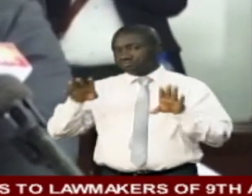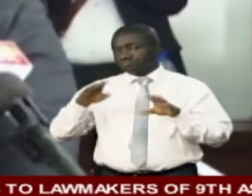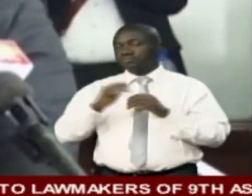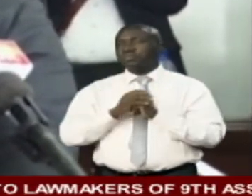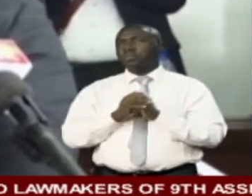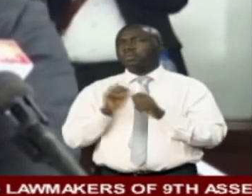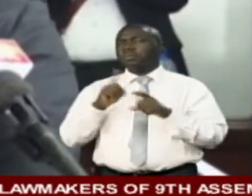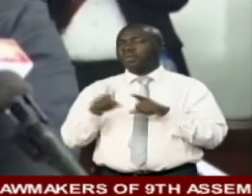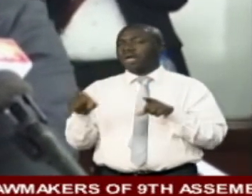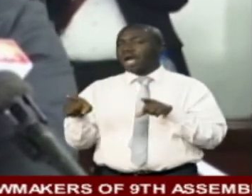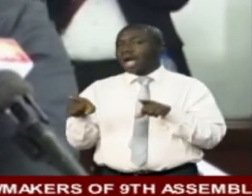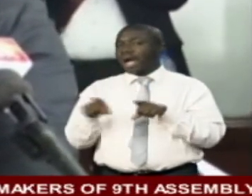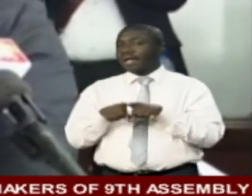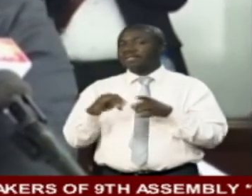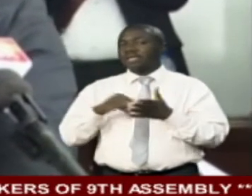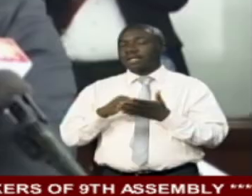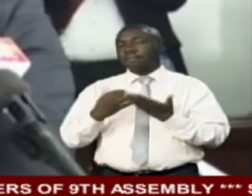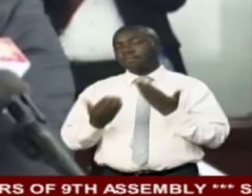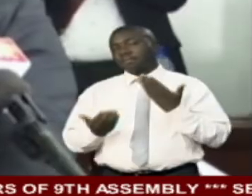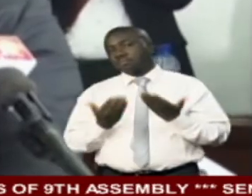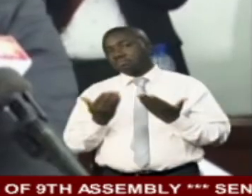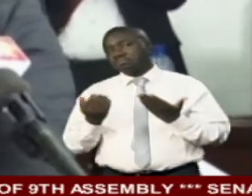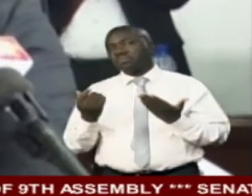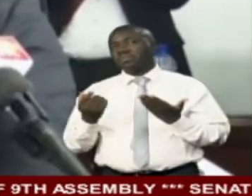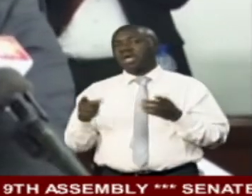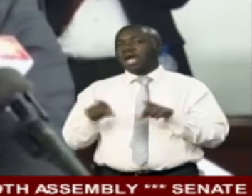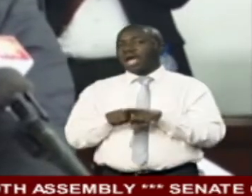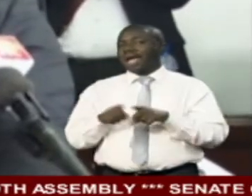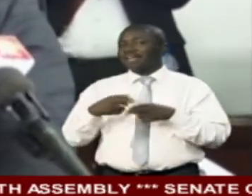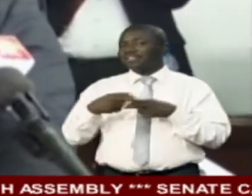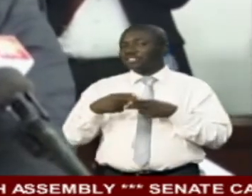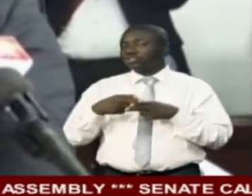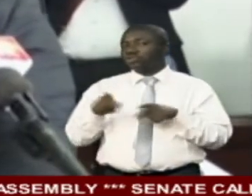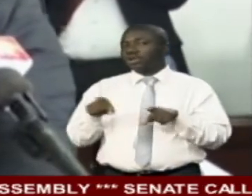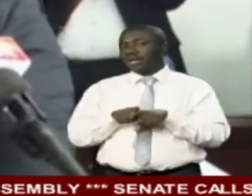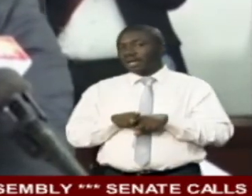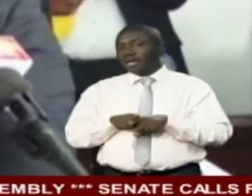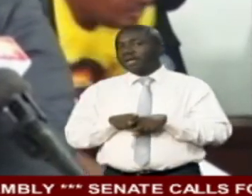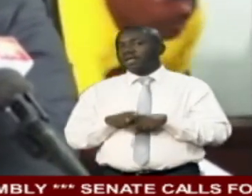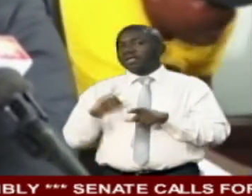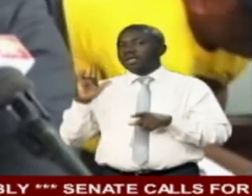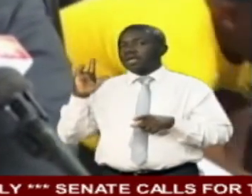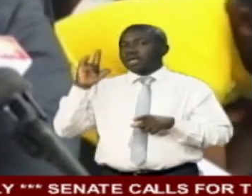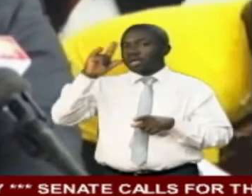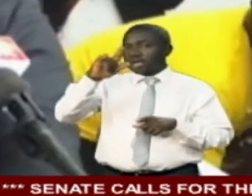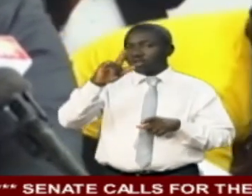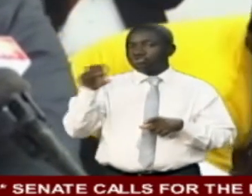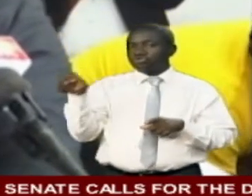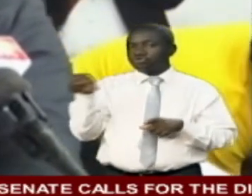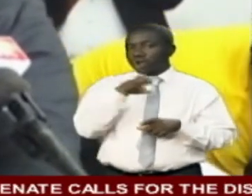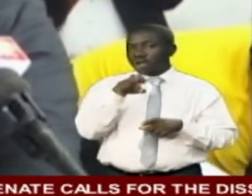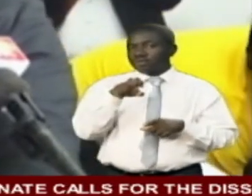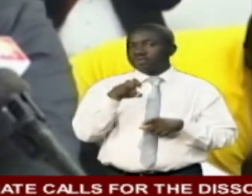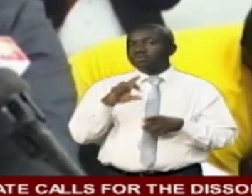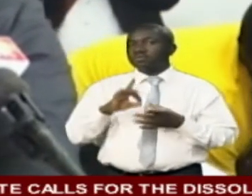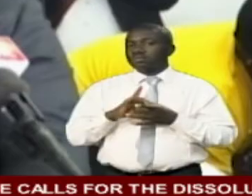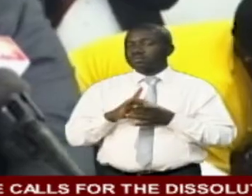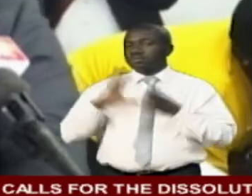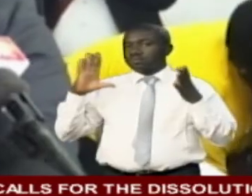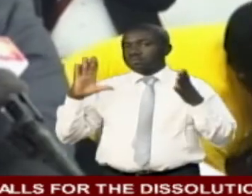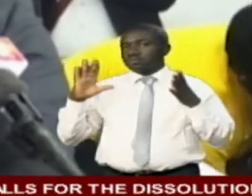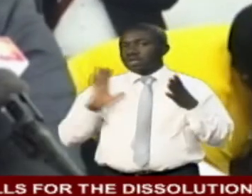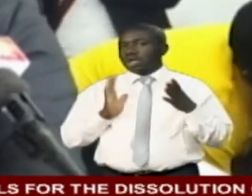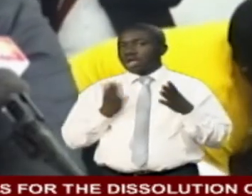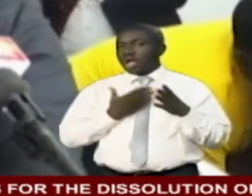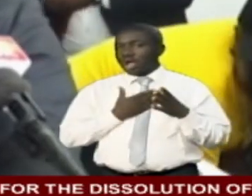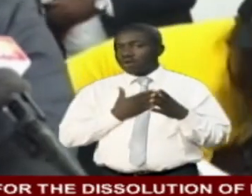that as is may, as soon as air travel limitation is lifted, our counterparts